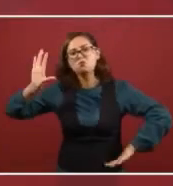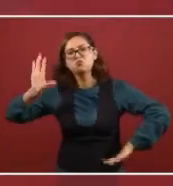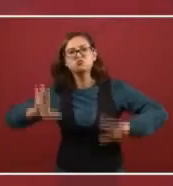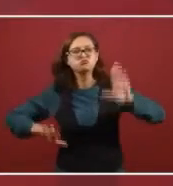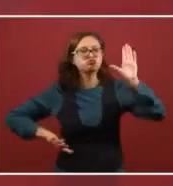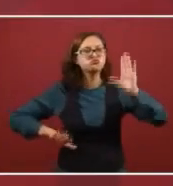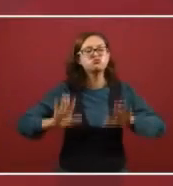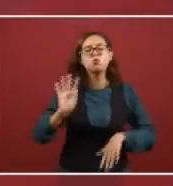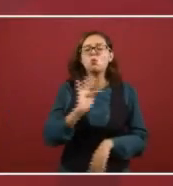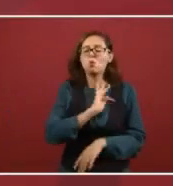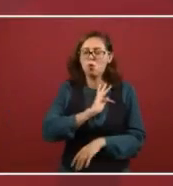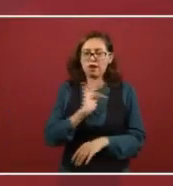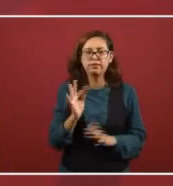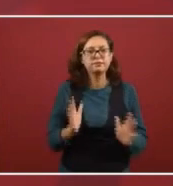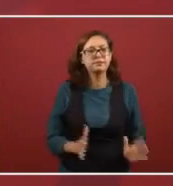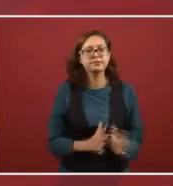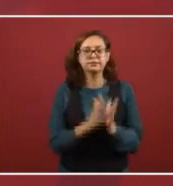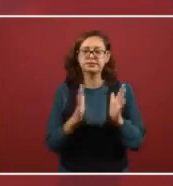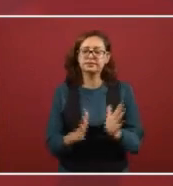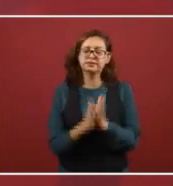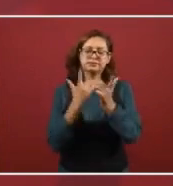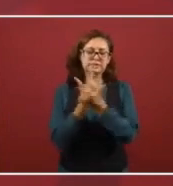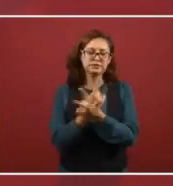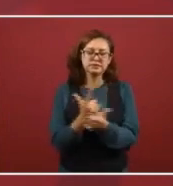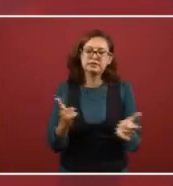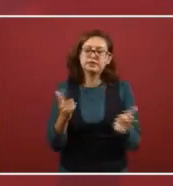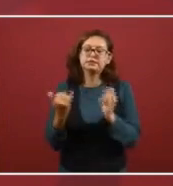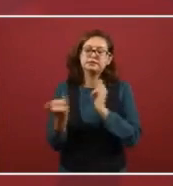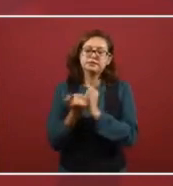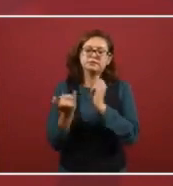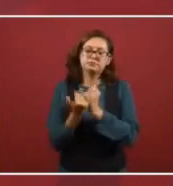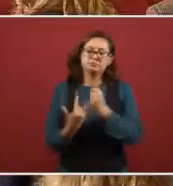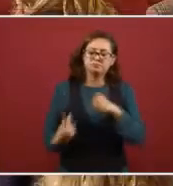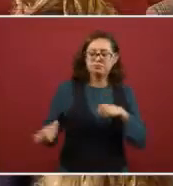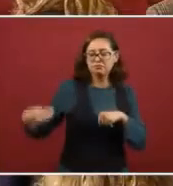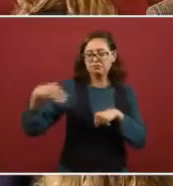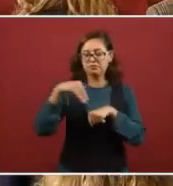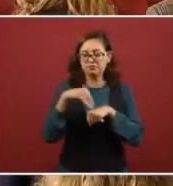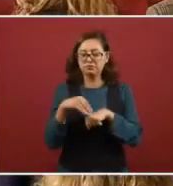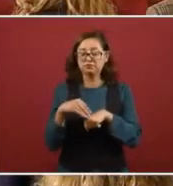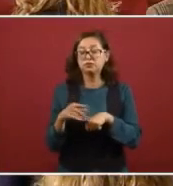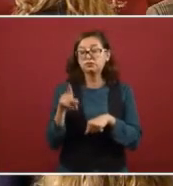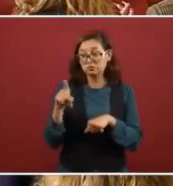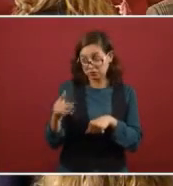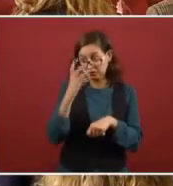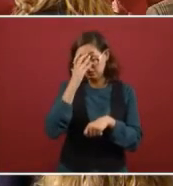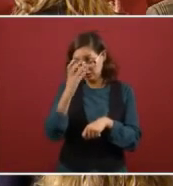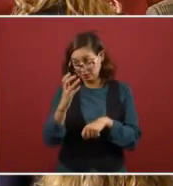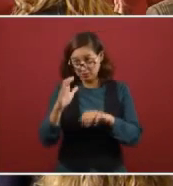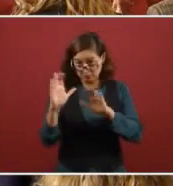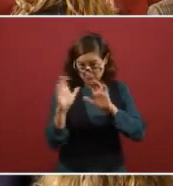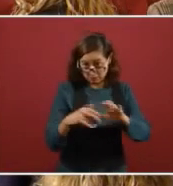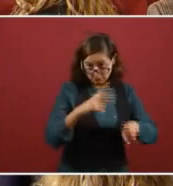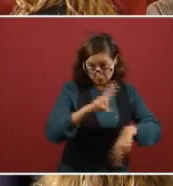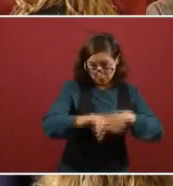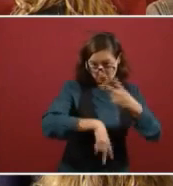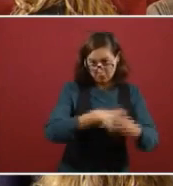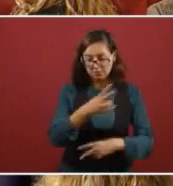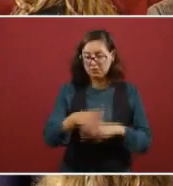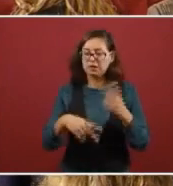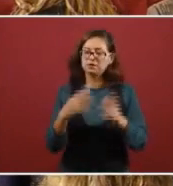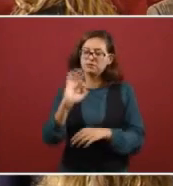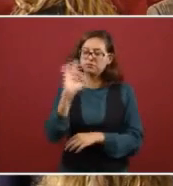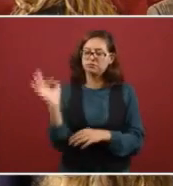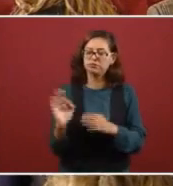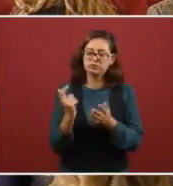and whoever can do it, can afford it, can go. And so we need a letter of